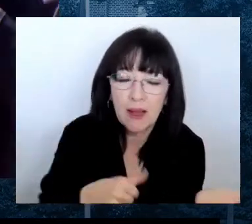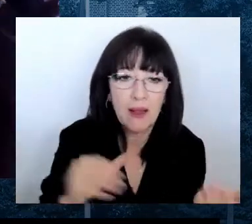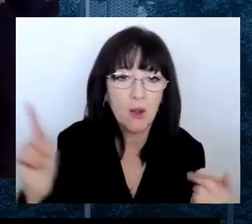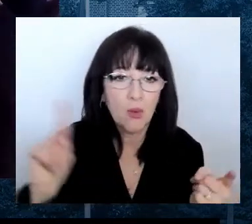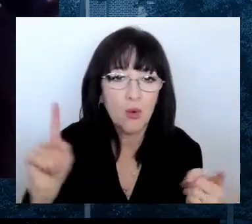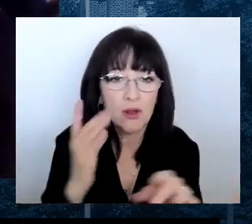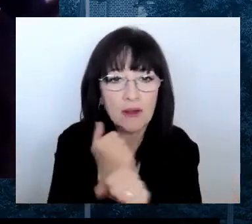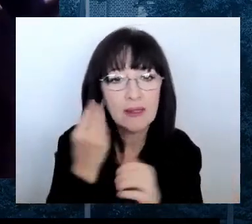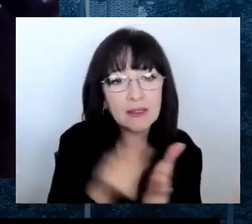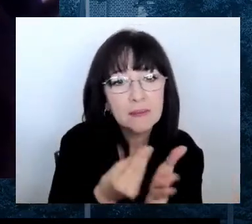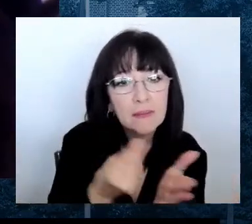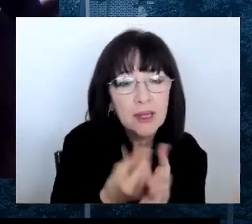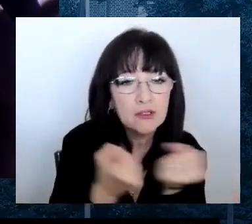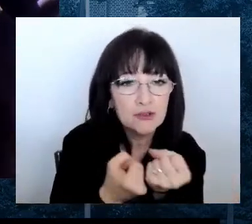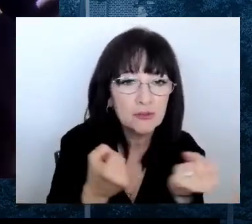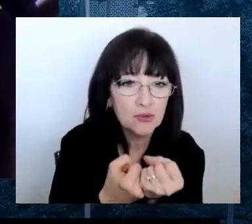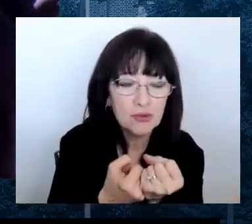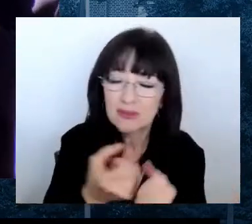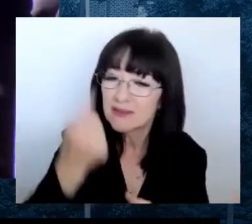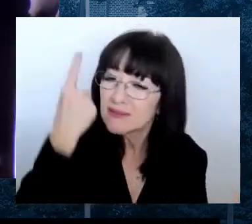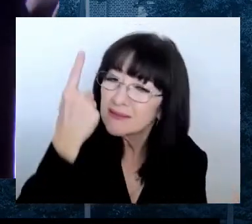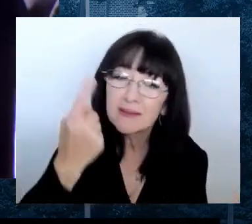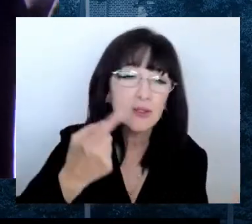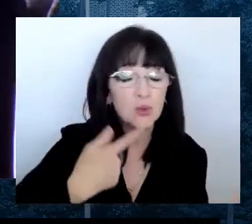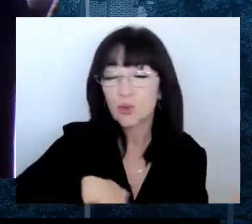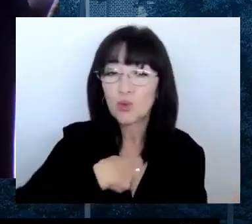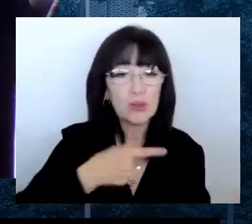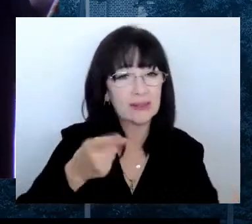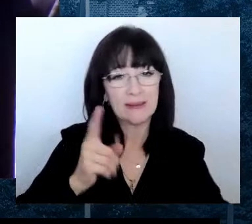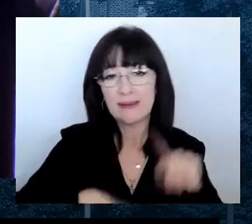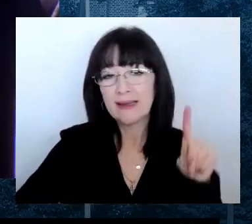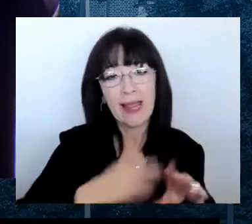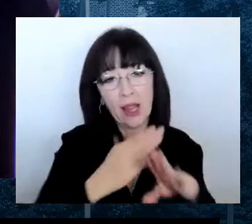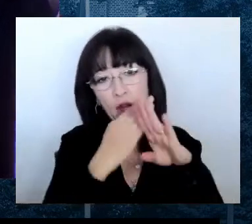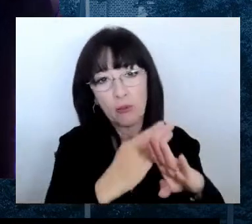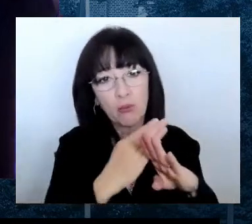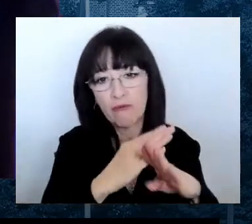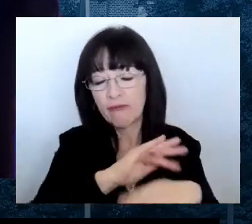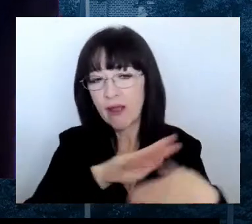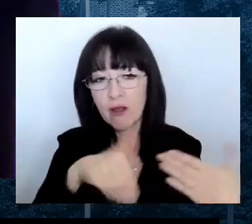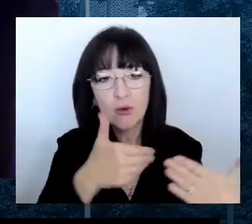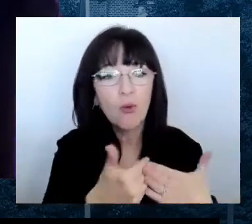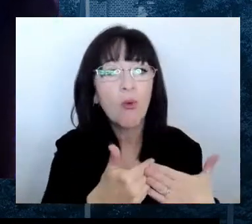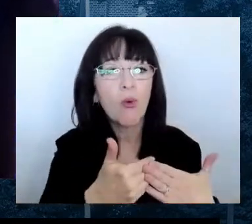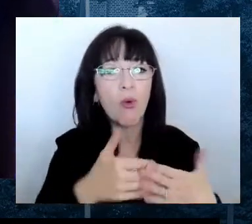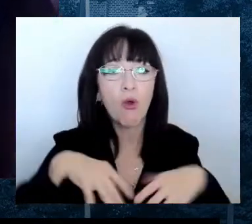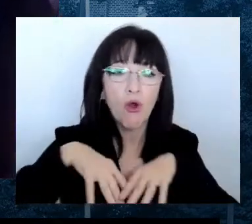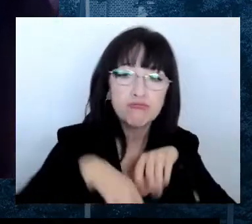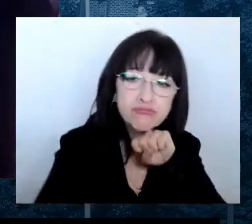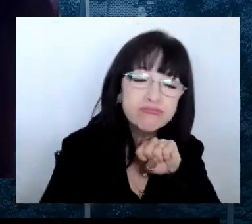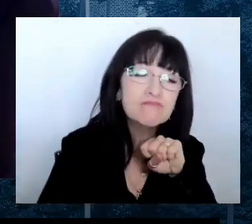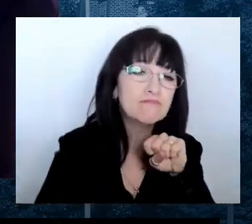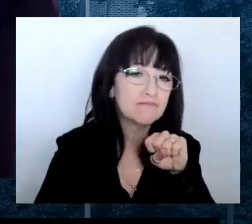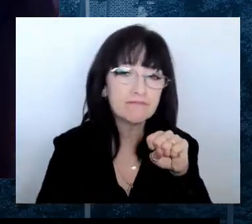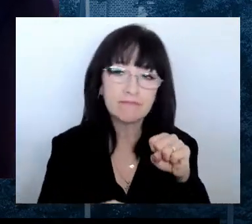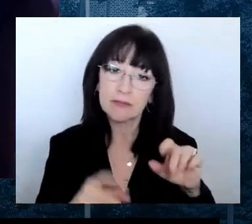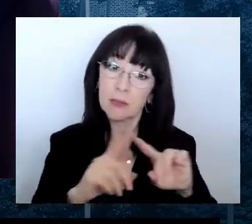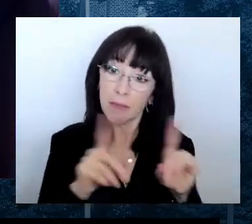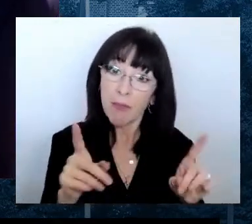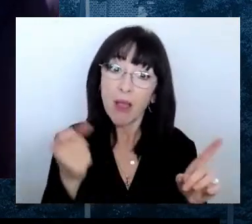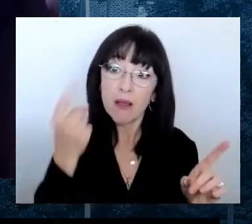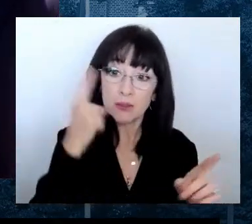we can't stop all loss or prevent every challenge, but we can make life a little bit easier for people when hard times